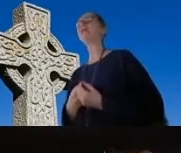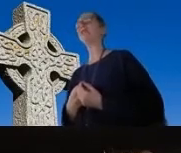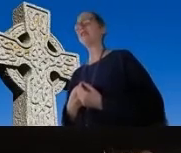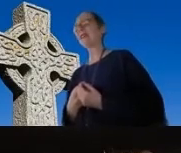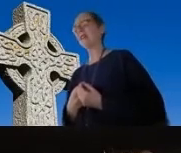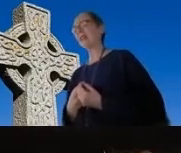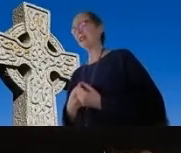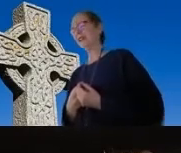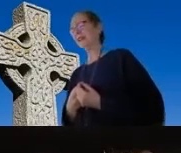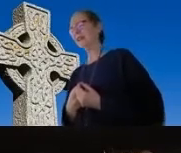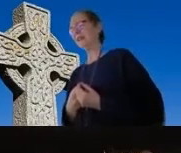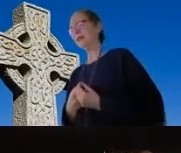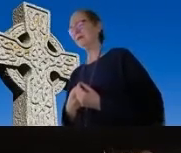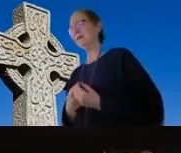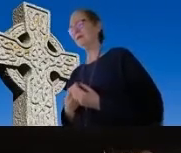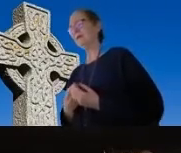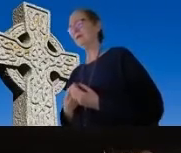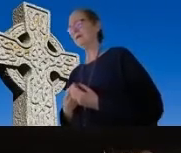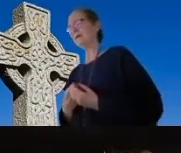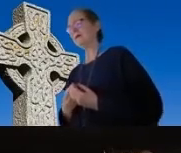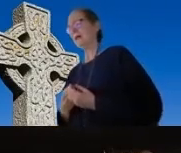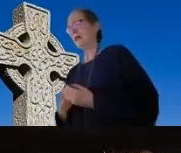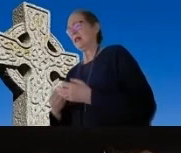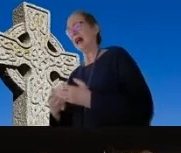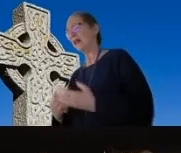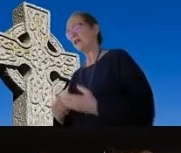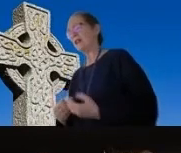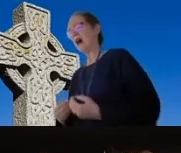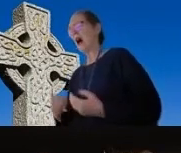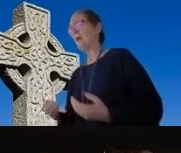pass. Preserved at your zenith.